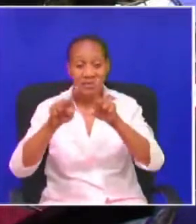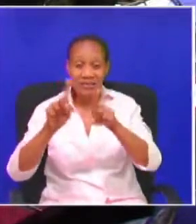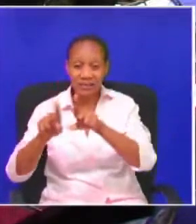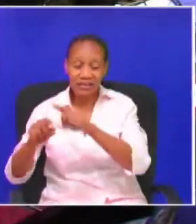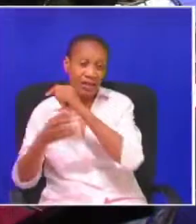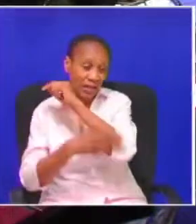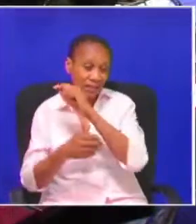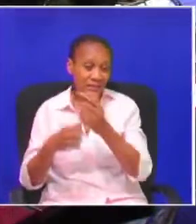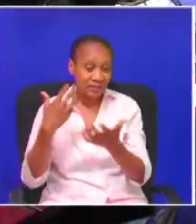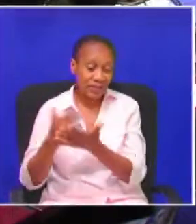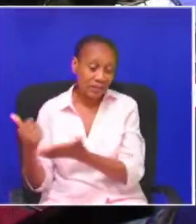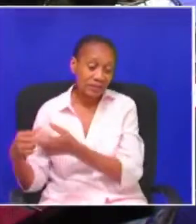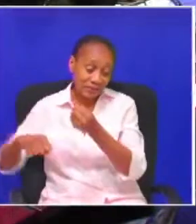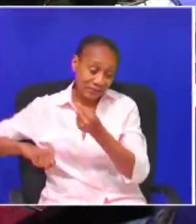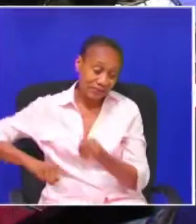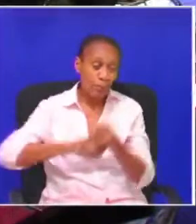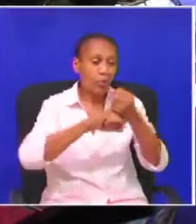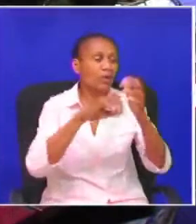Honorable President.